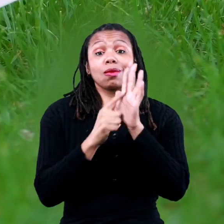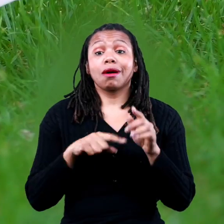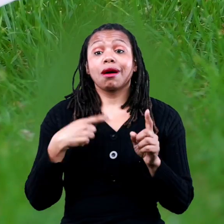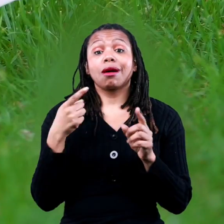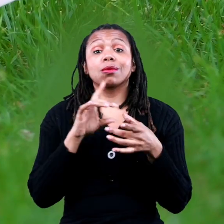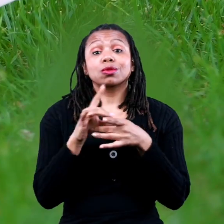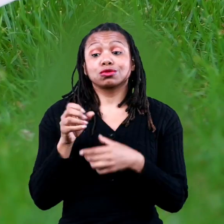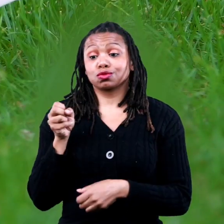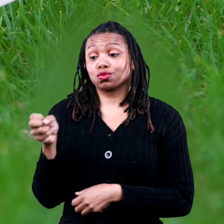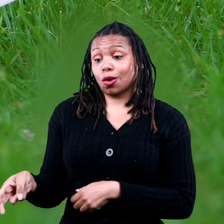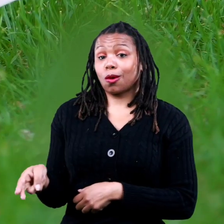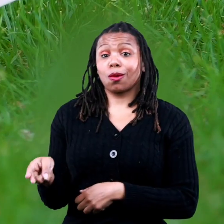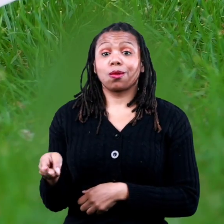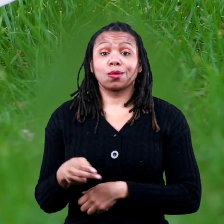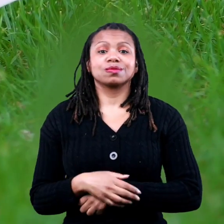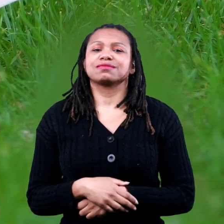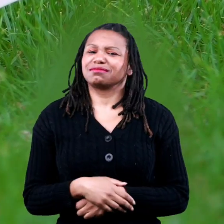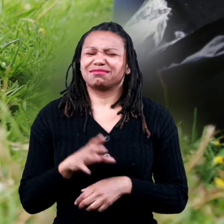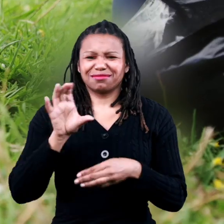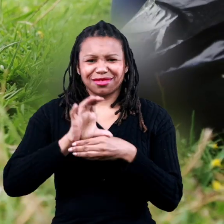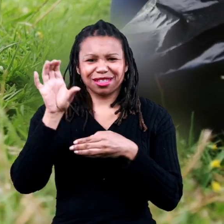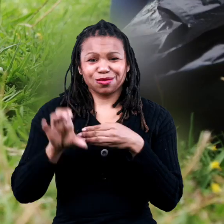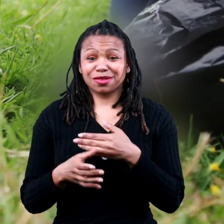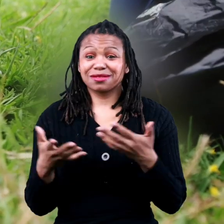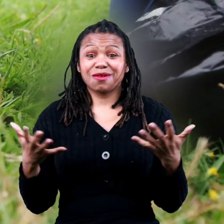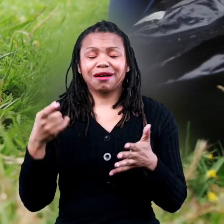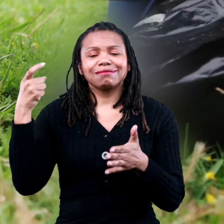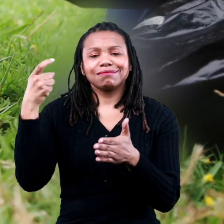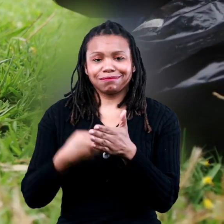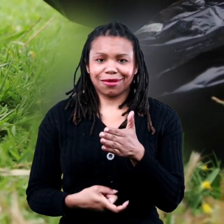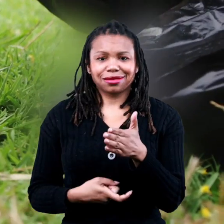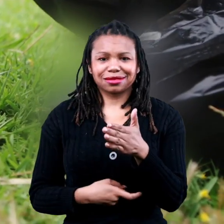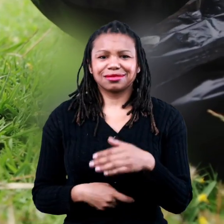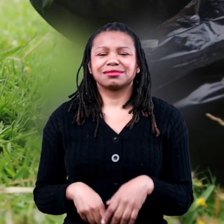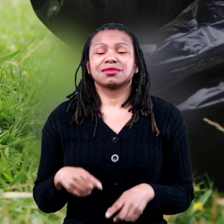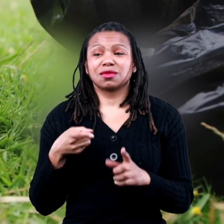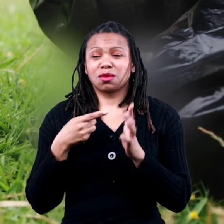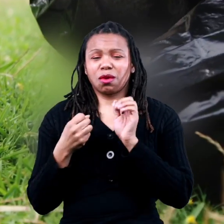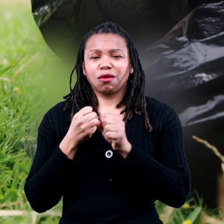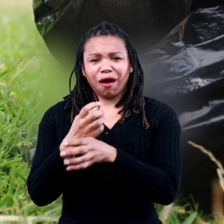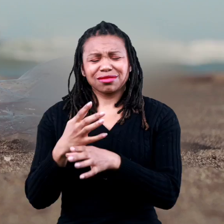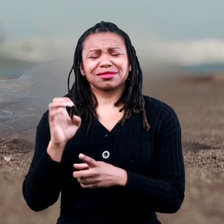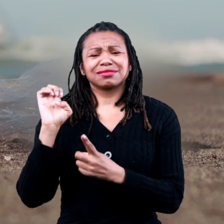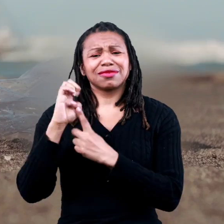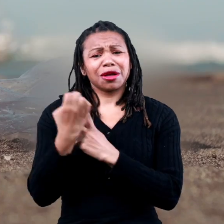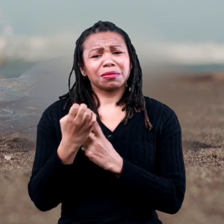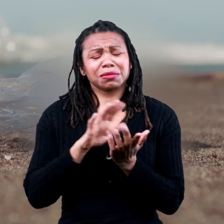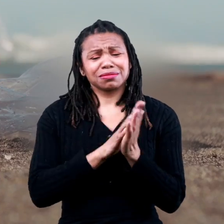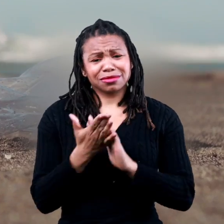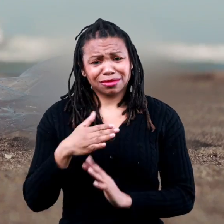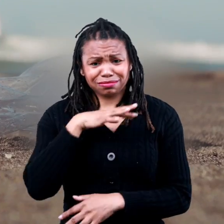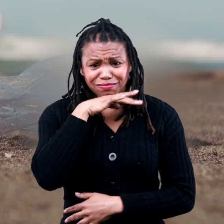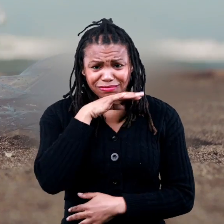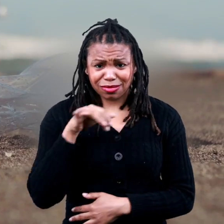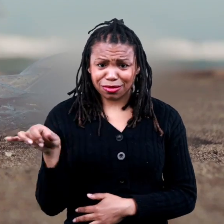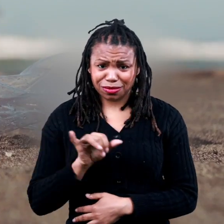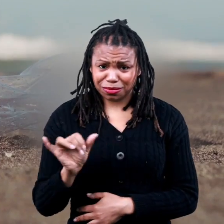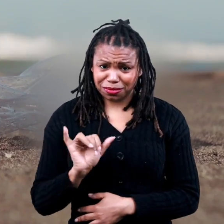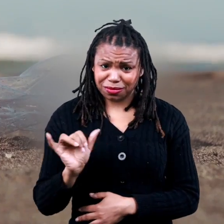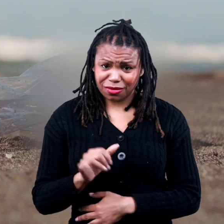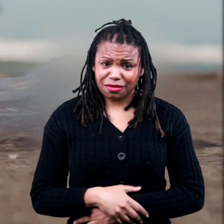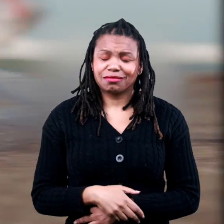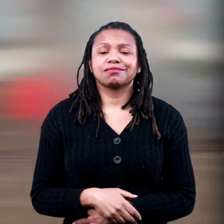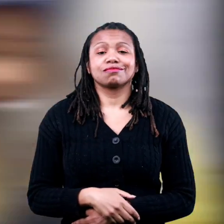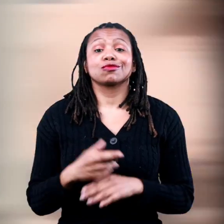example, if you break a law about littering, the consequence might be a fine, and it could also cause pollution in